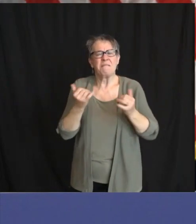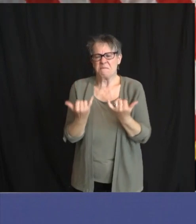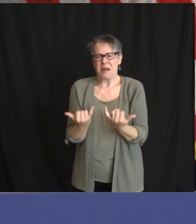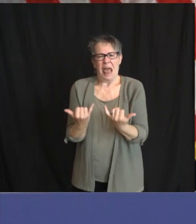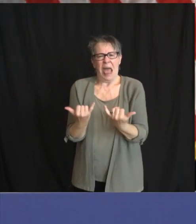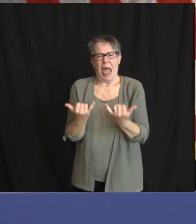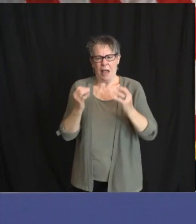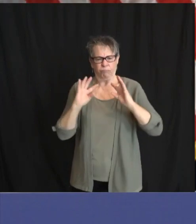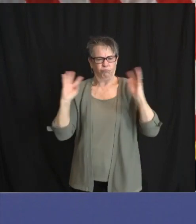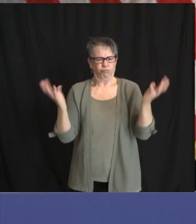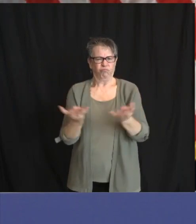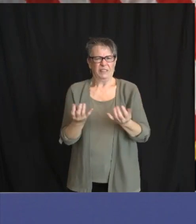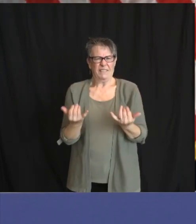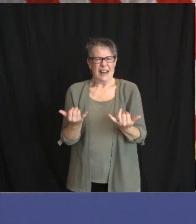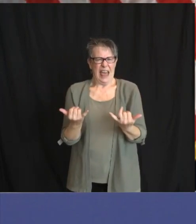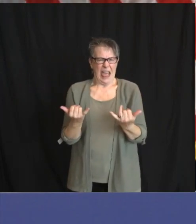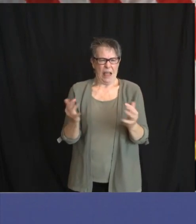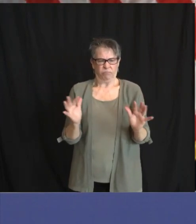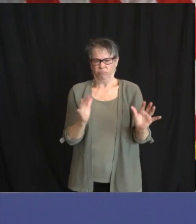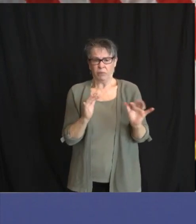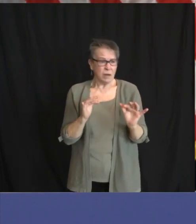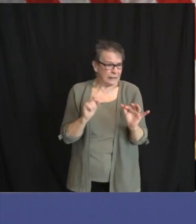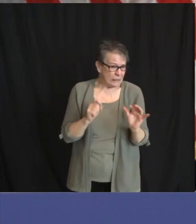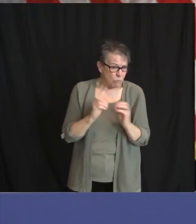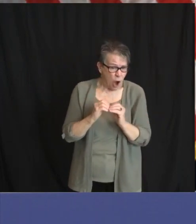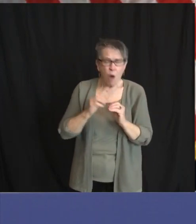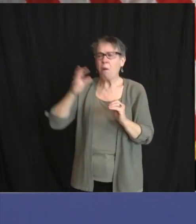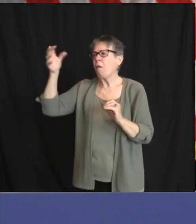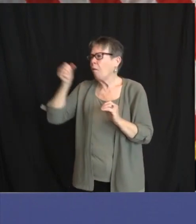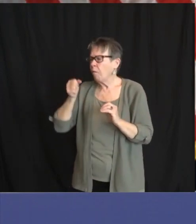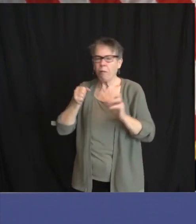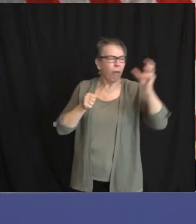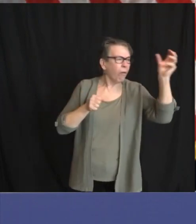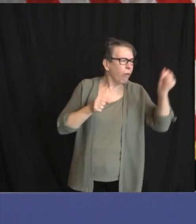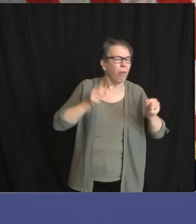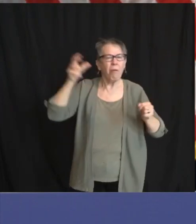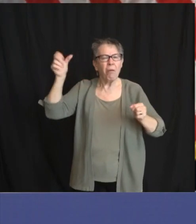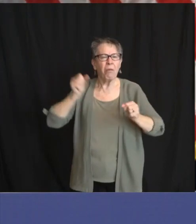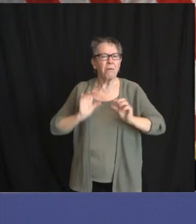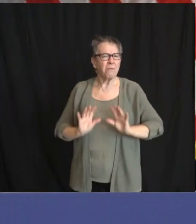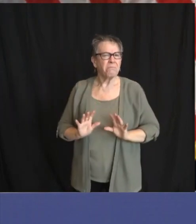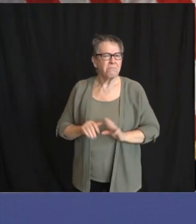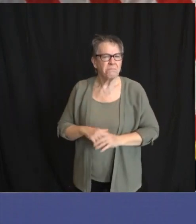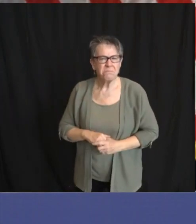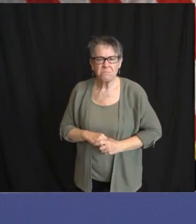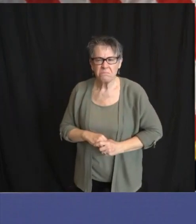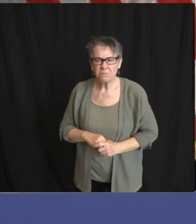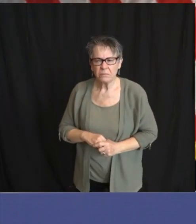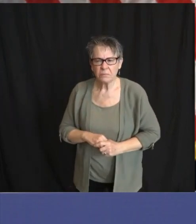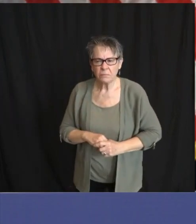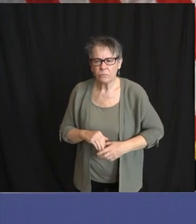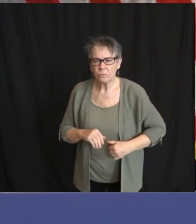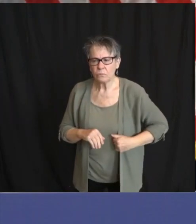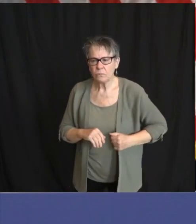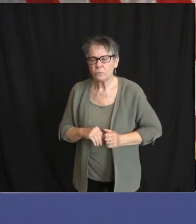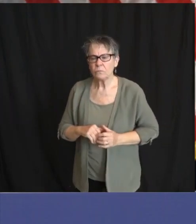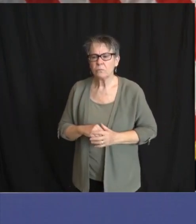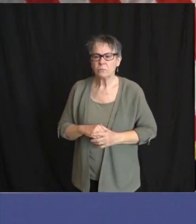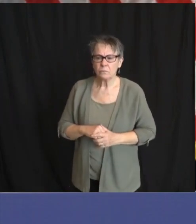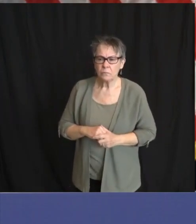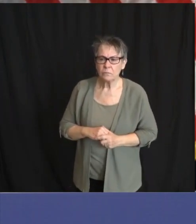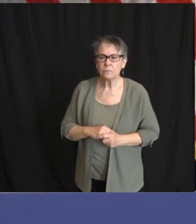know intimately. We know those systems intimately. Judy deals with them literally every day. I deal with their leadership most days.